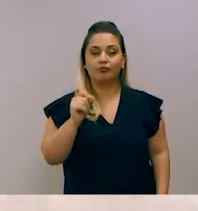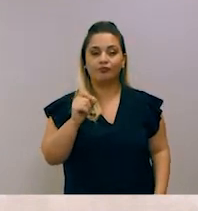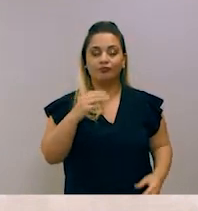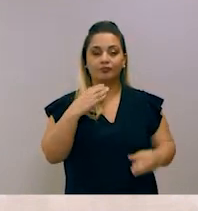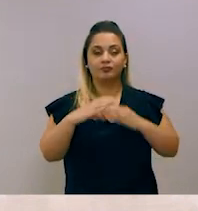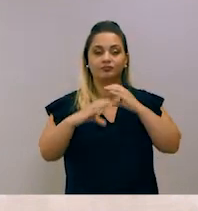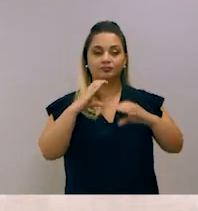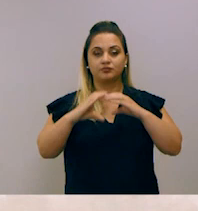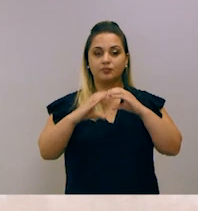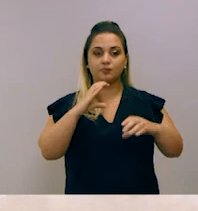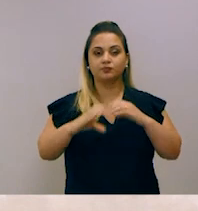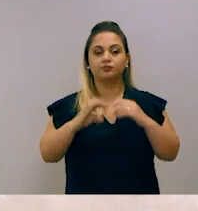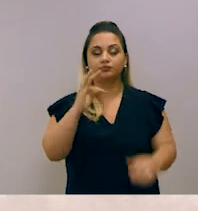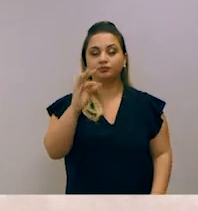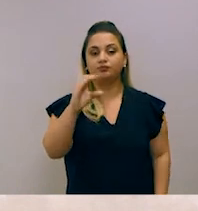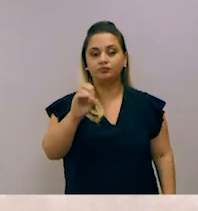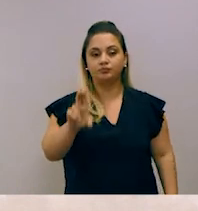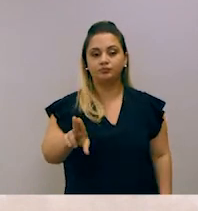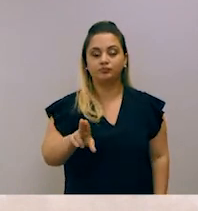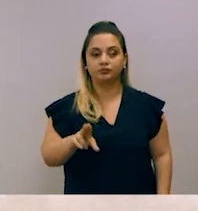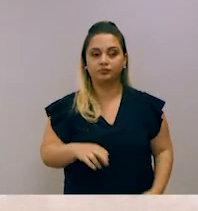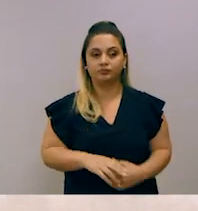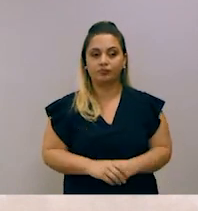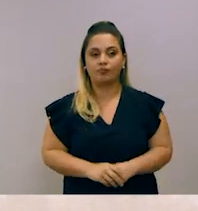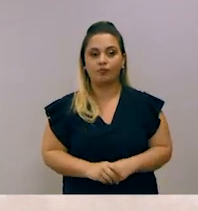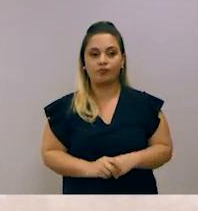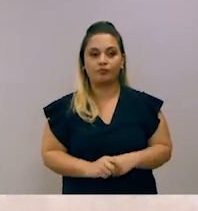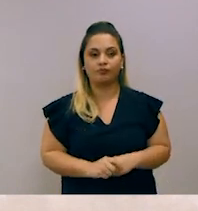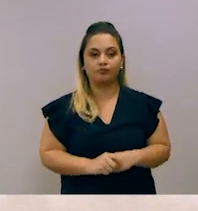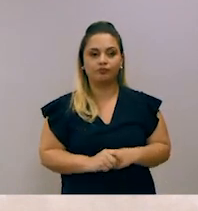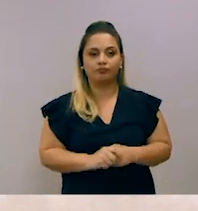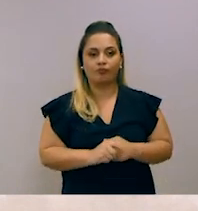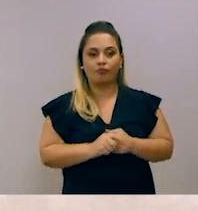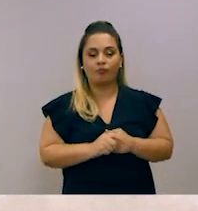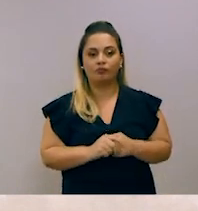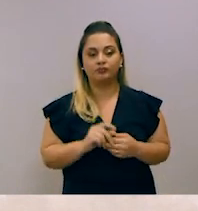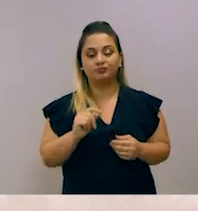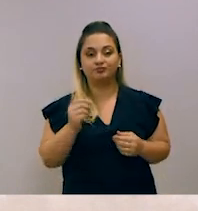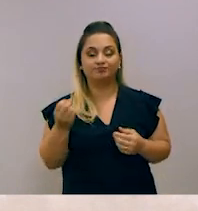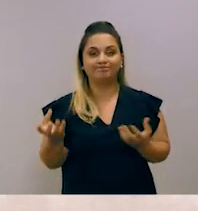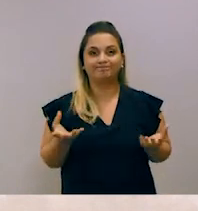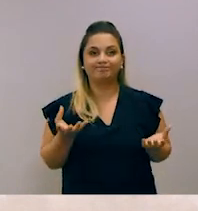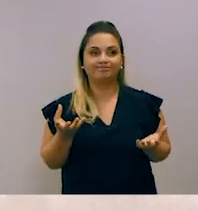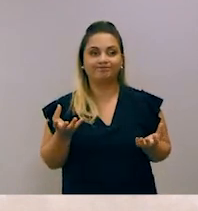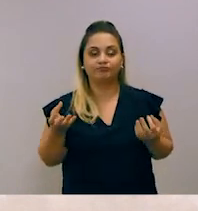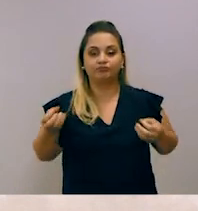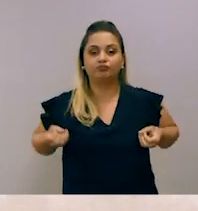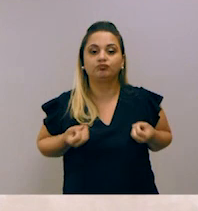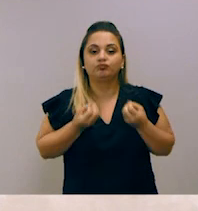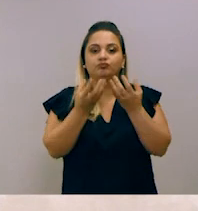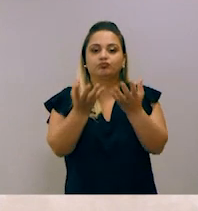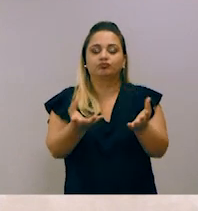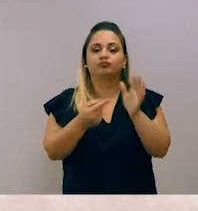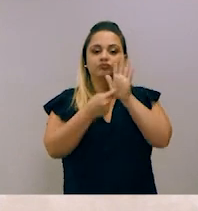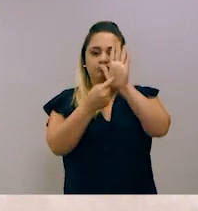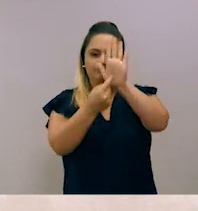that communicates. It's the communication tool from TCU to the society. It's